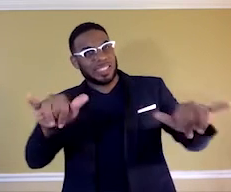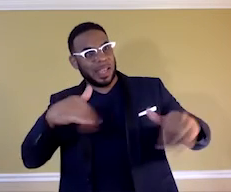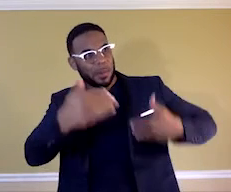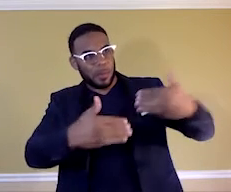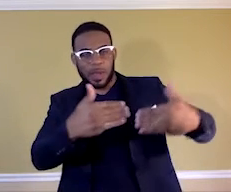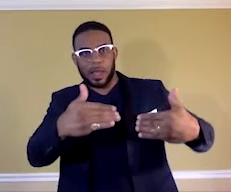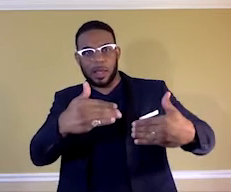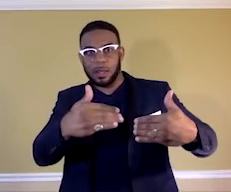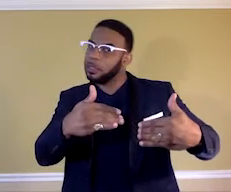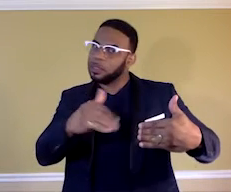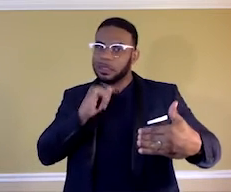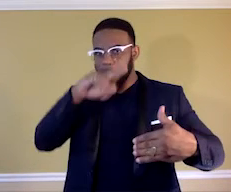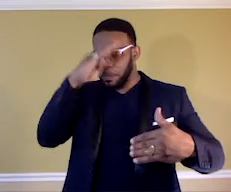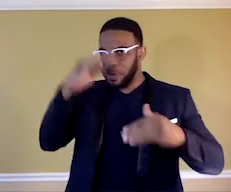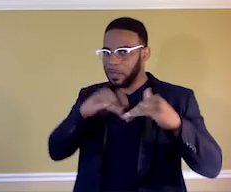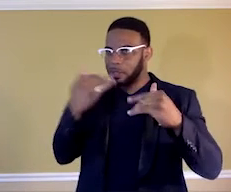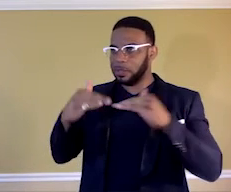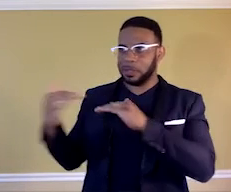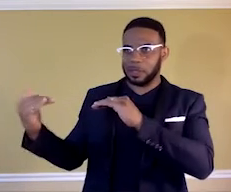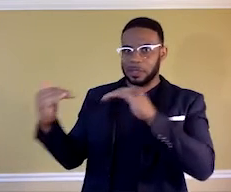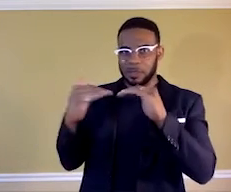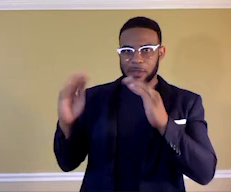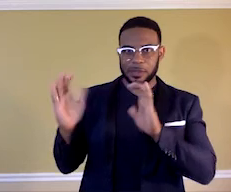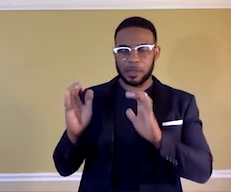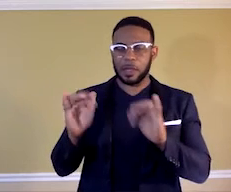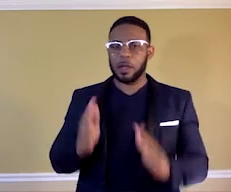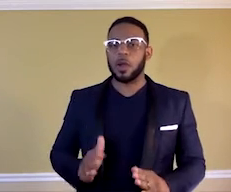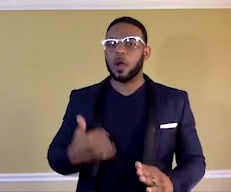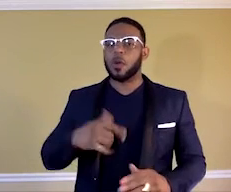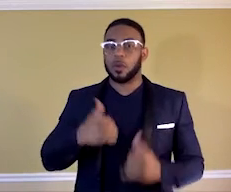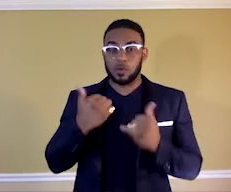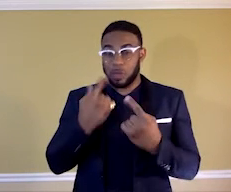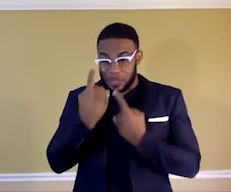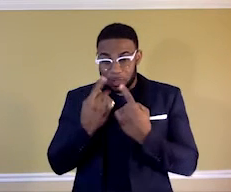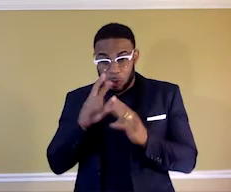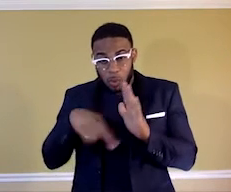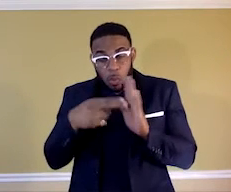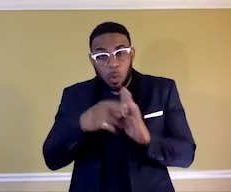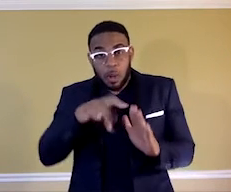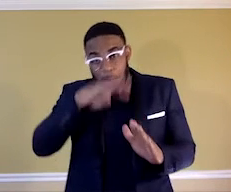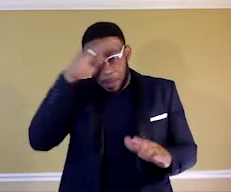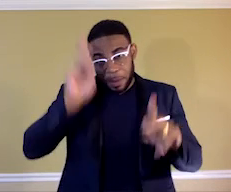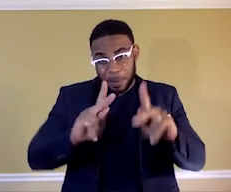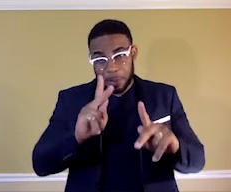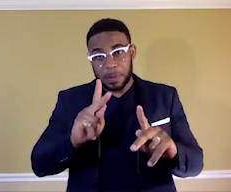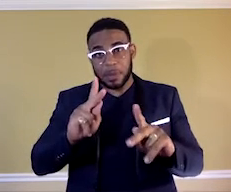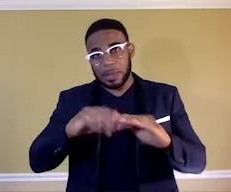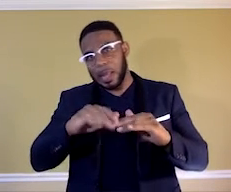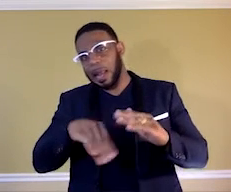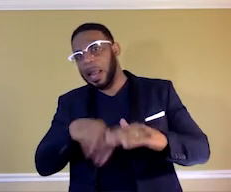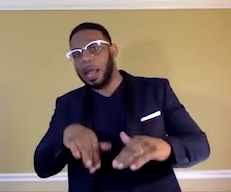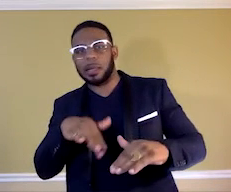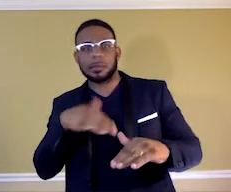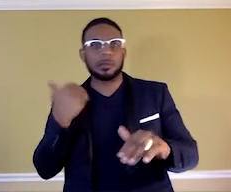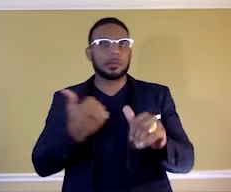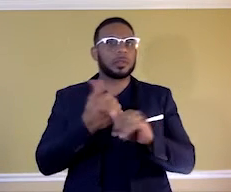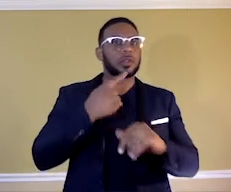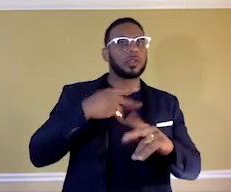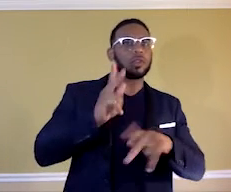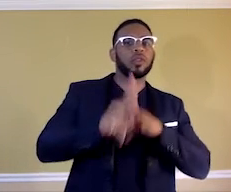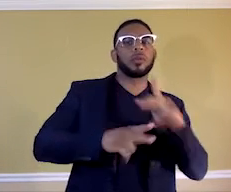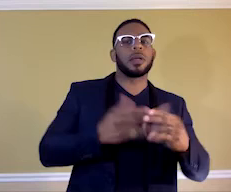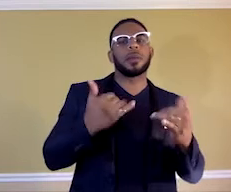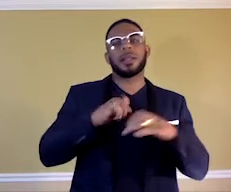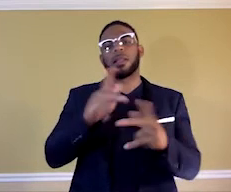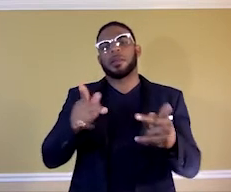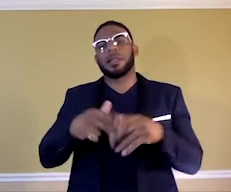rates as their non-Black counterparts. Yet, when you try to consider the role that Black people's lack of ascribed humanity plays in